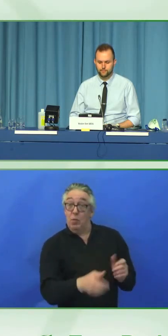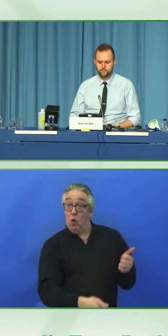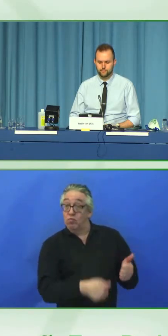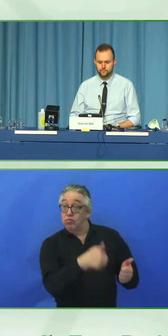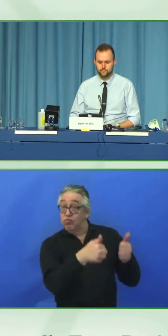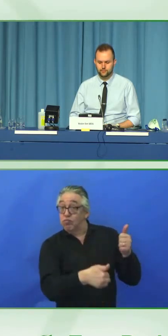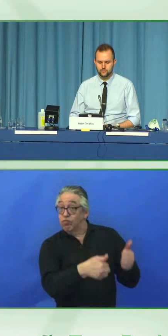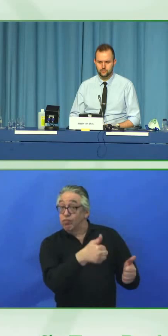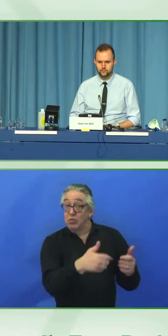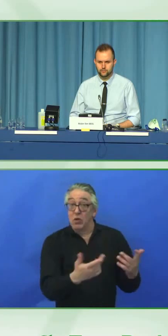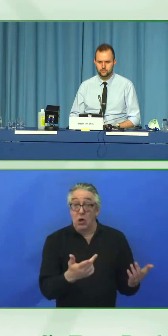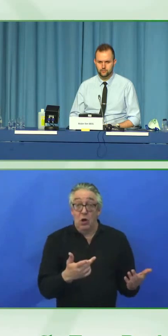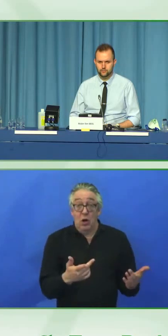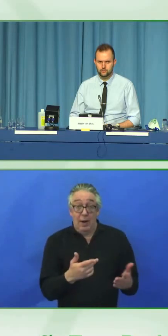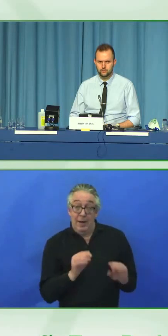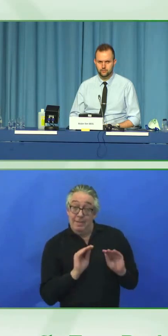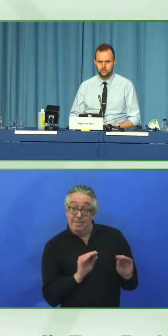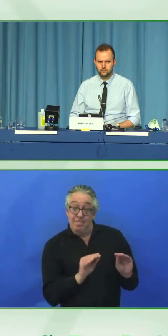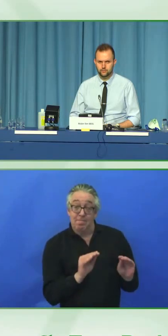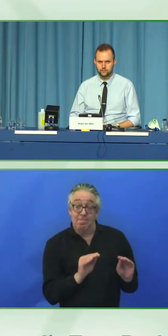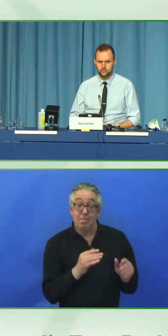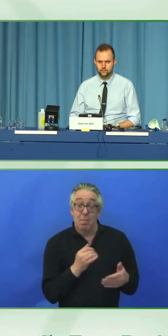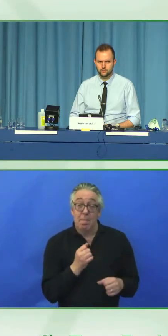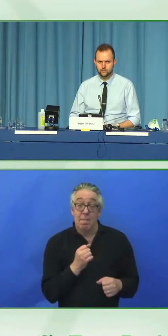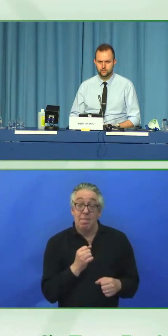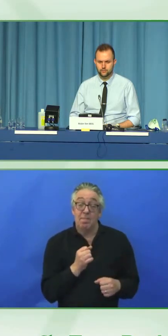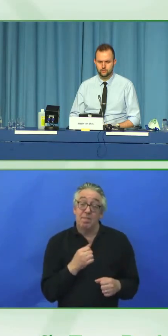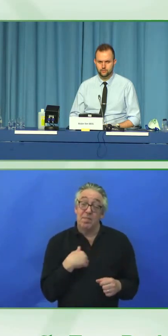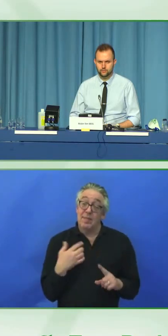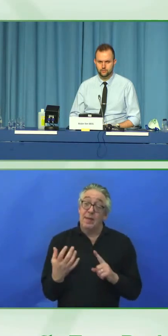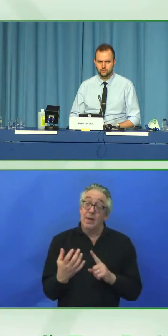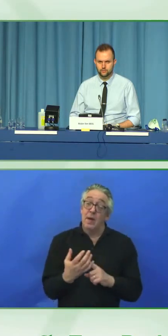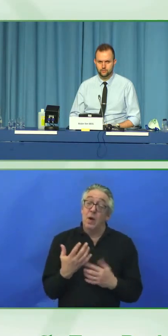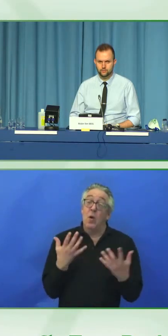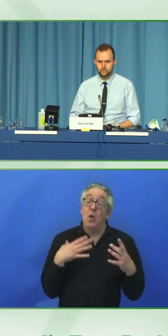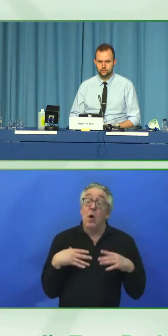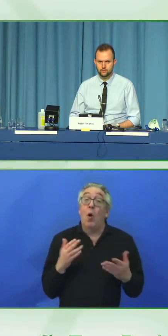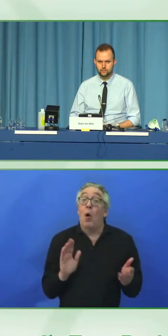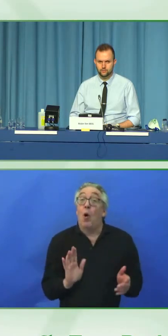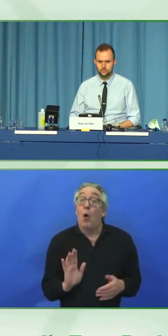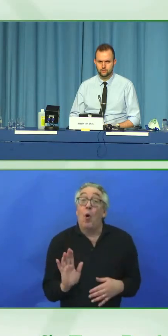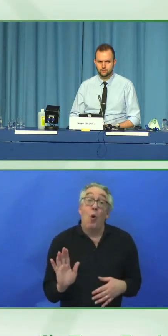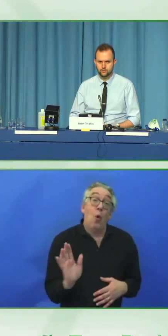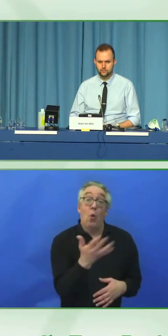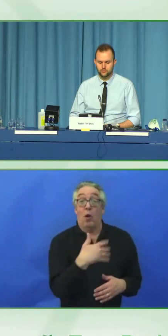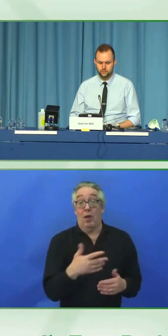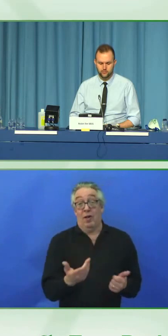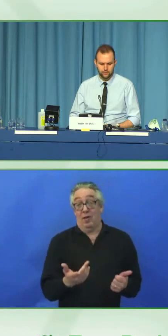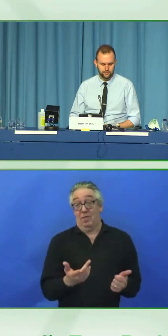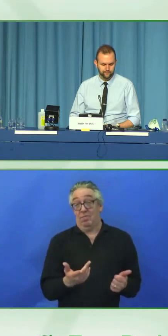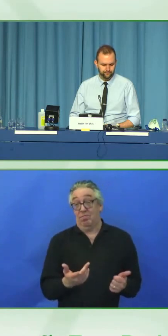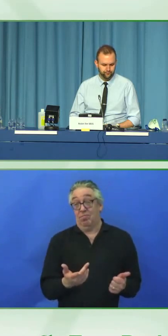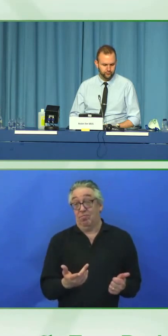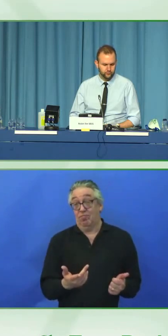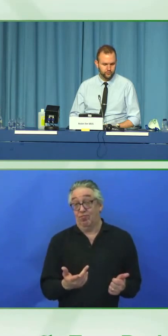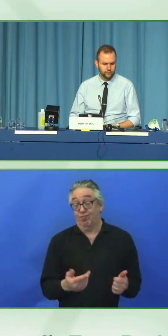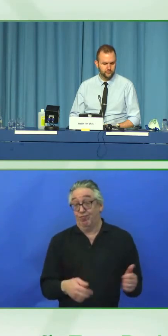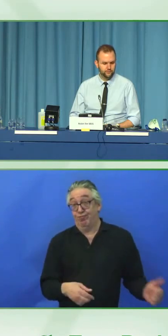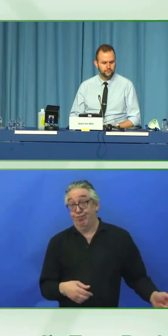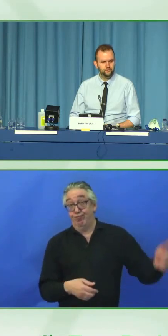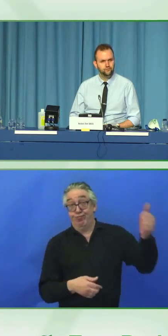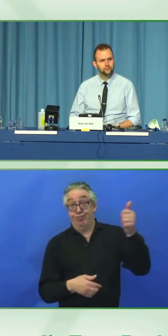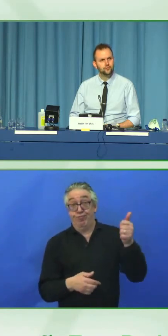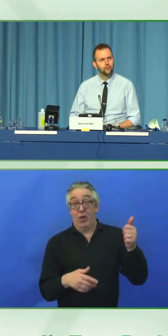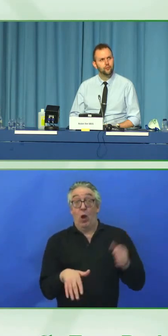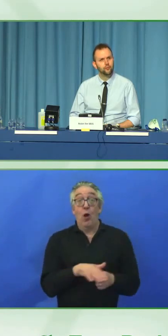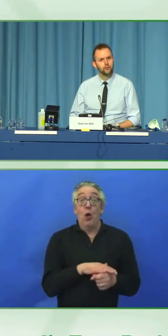of accessibility and inclusion. And there are advocates at all levels of seniority across local government in London who understand